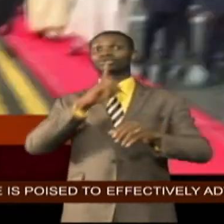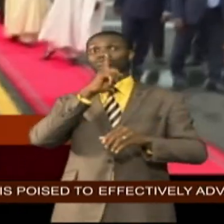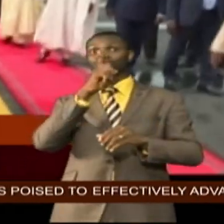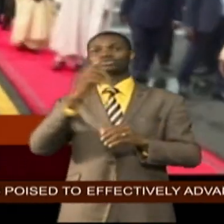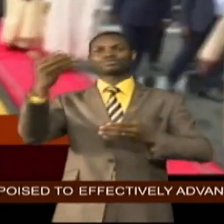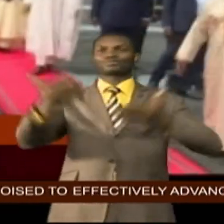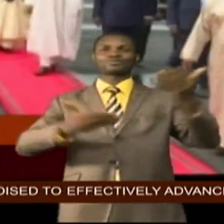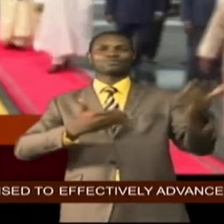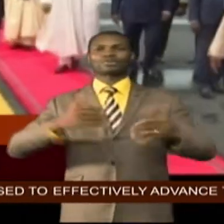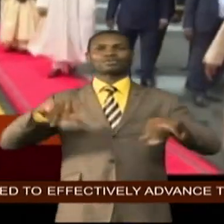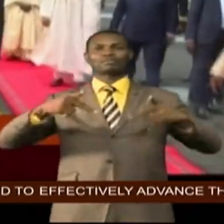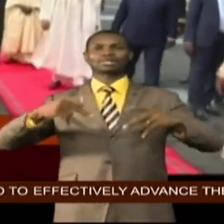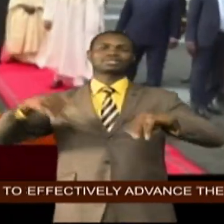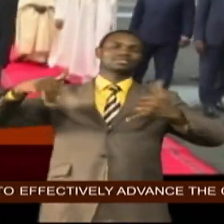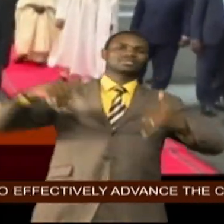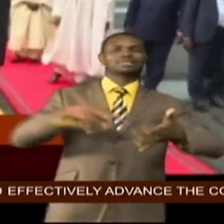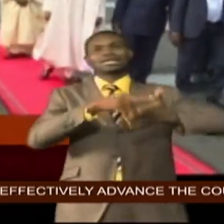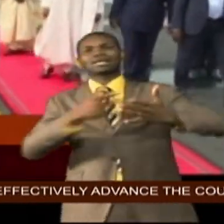party.